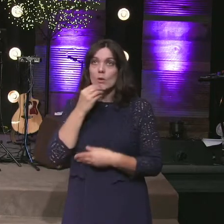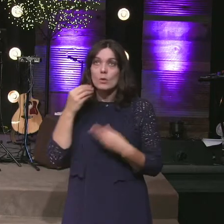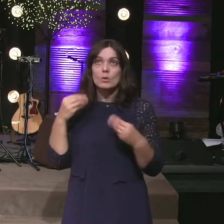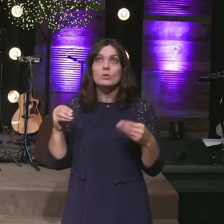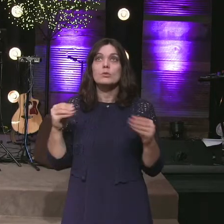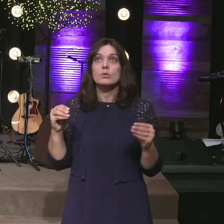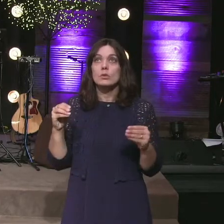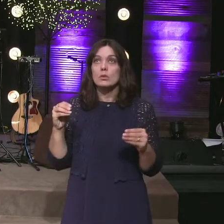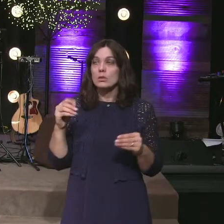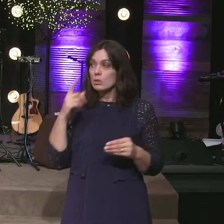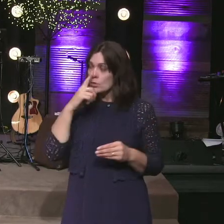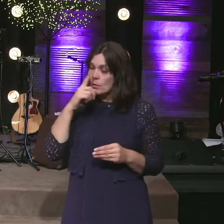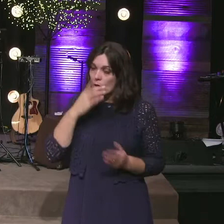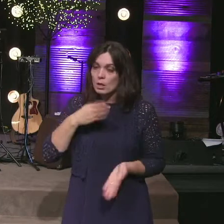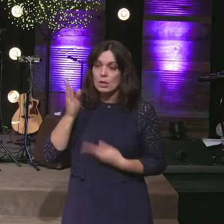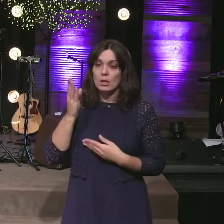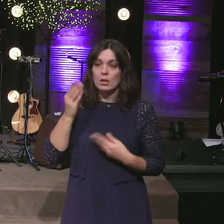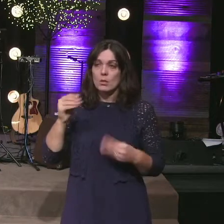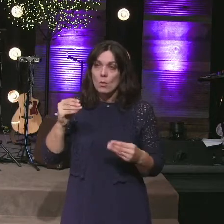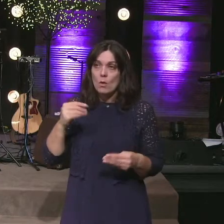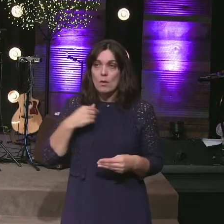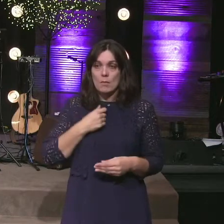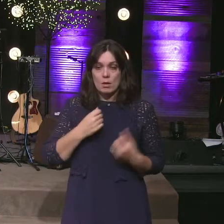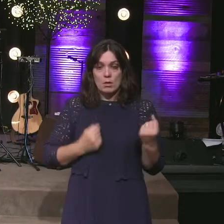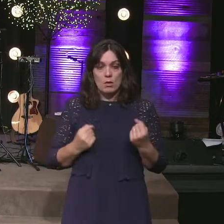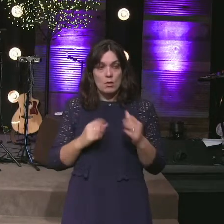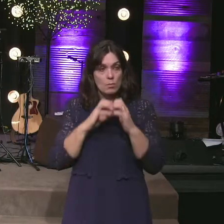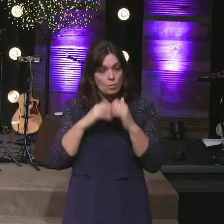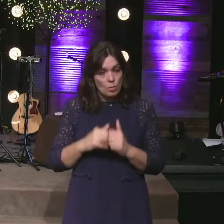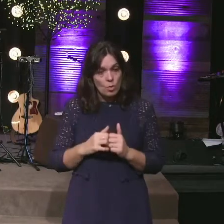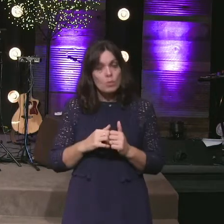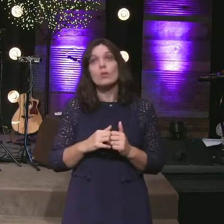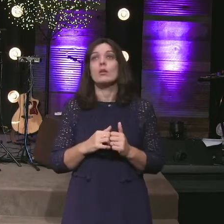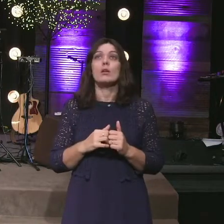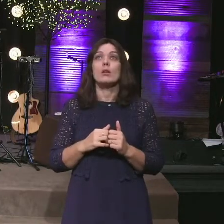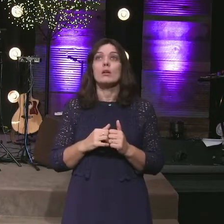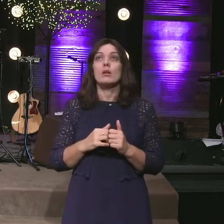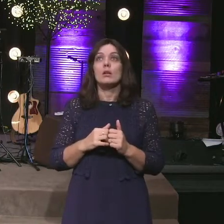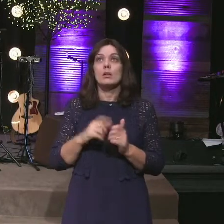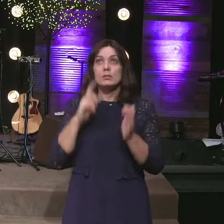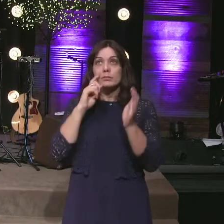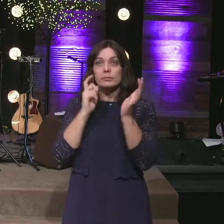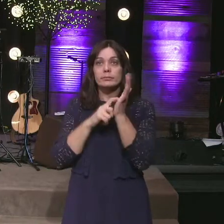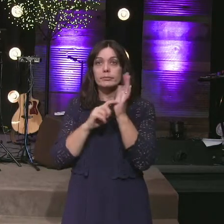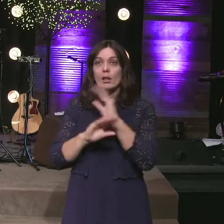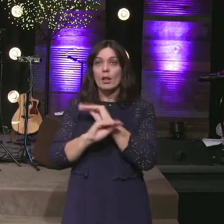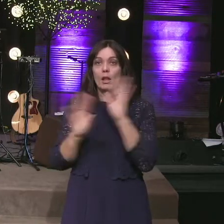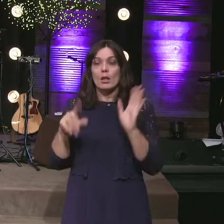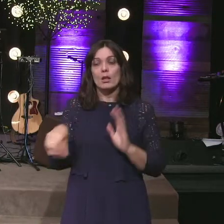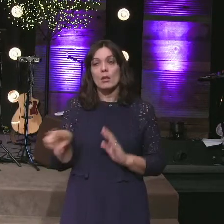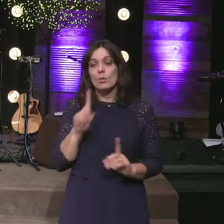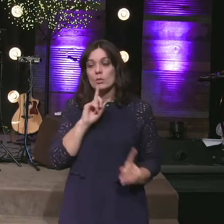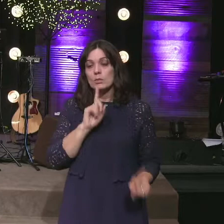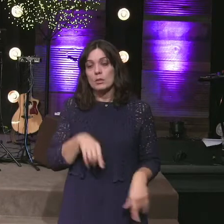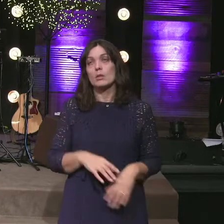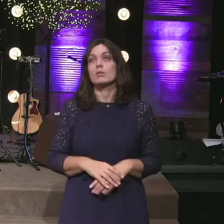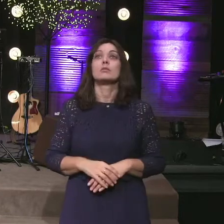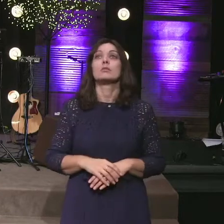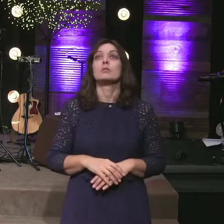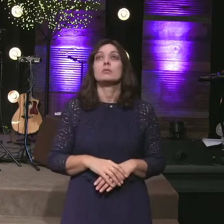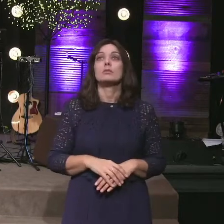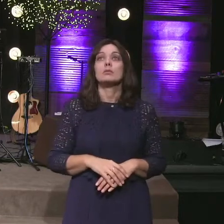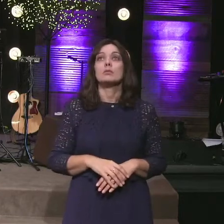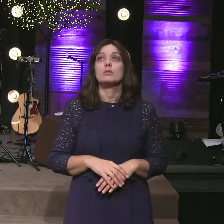store because my car is broke? And from what I can tell, there was no response. That